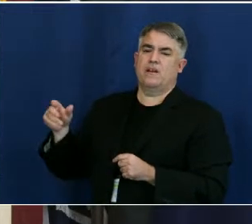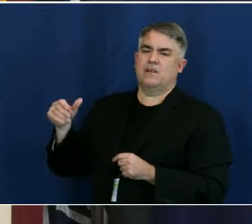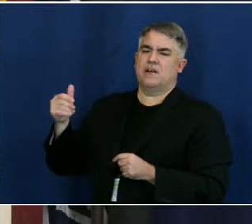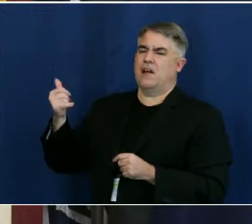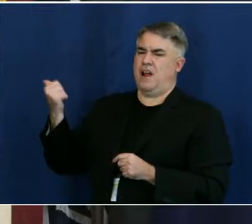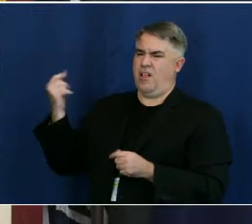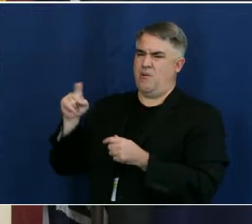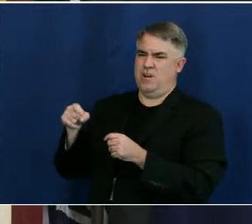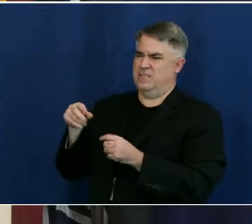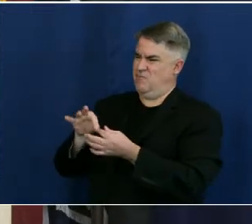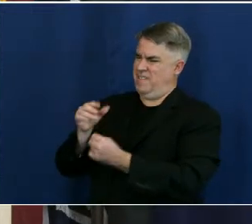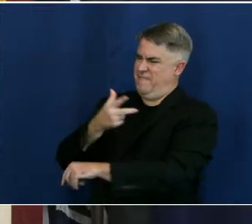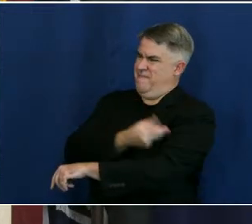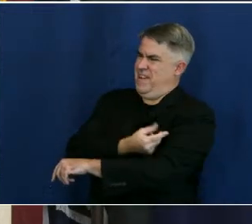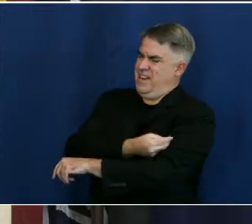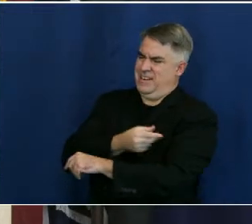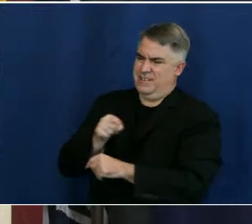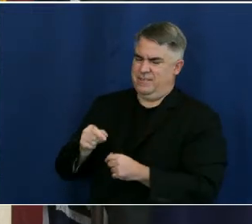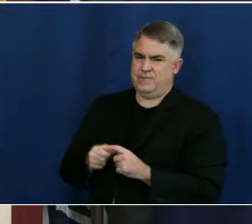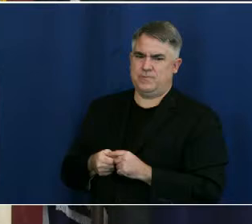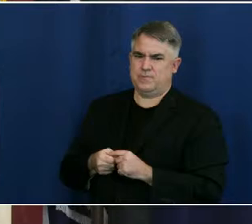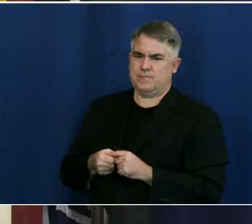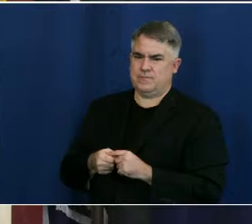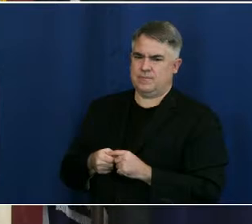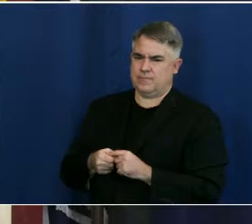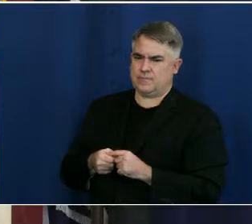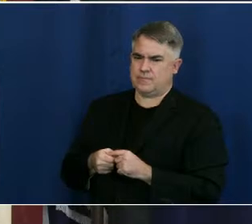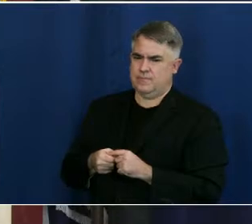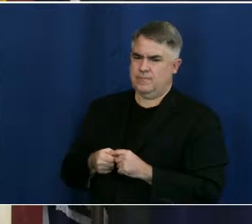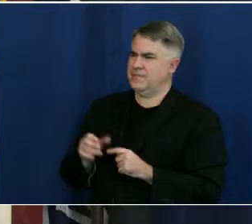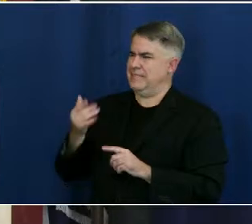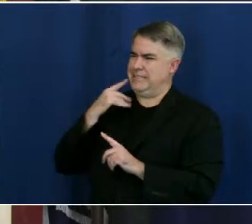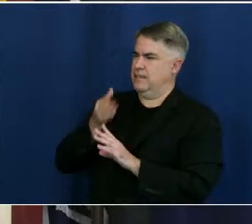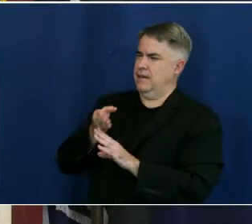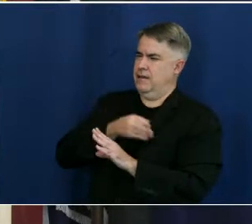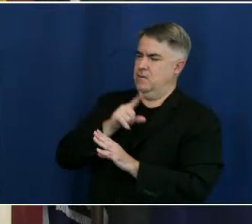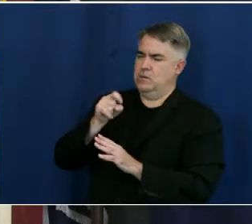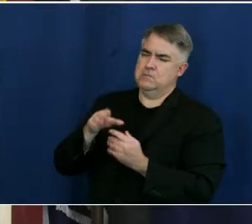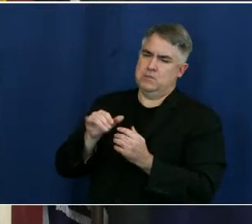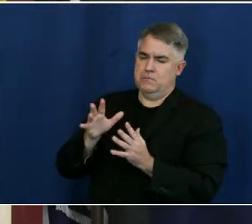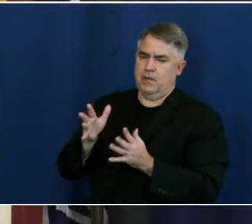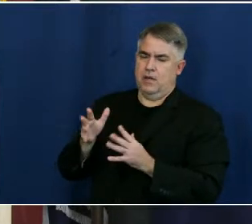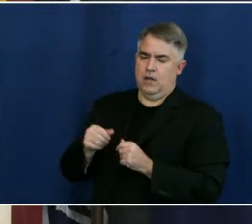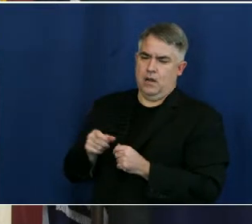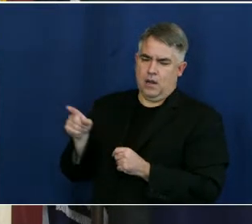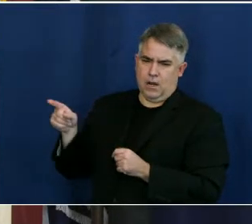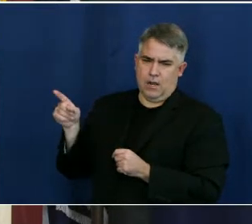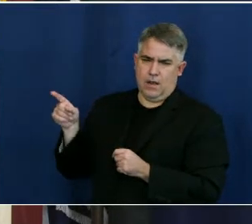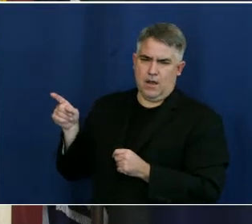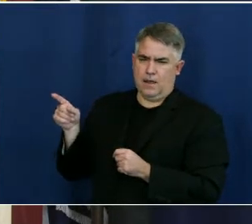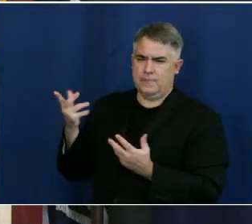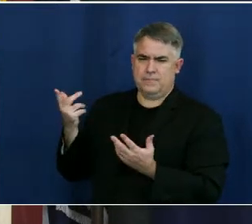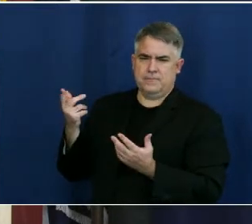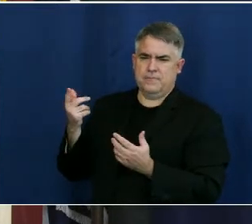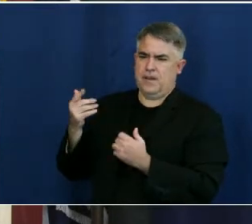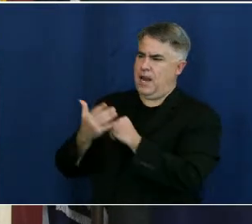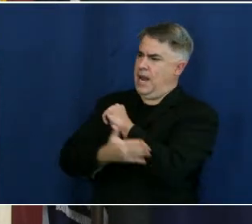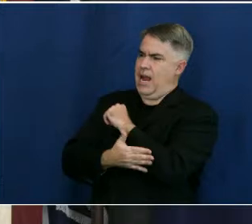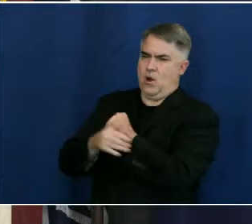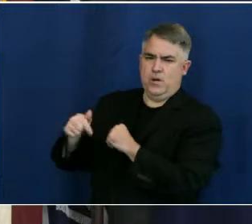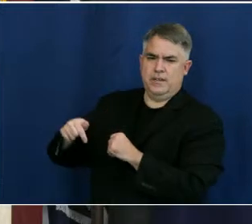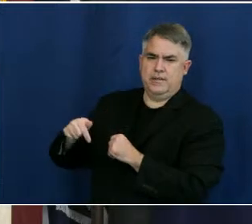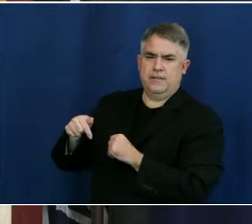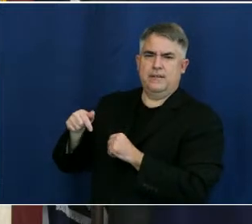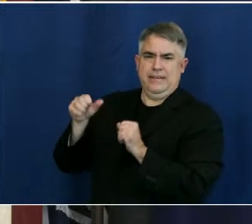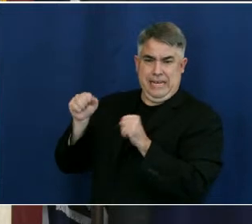kind of circling back to Brandon's question earlier, Supervisor Fletcher, I think you mentioned that the county does have the ability to